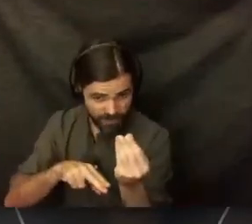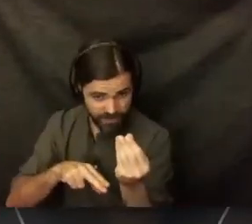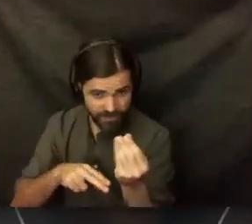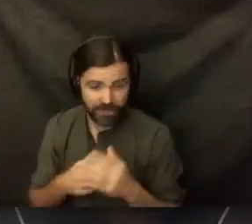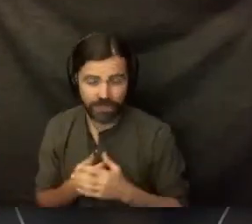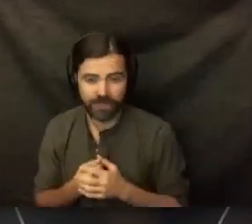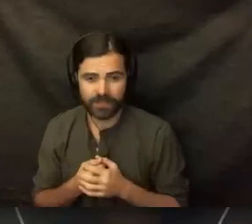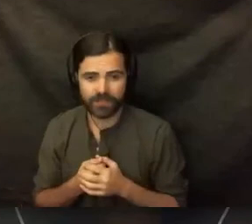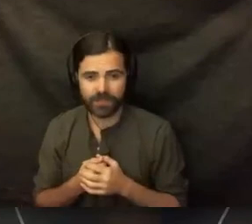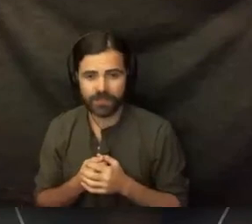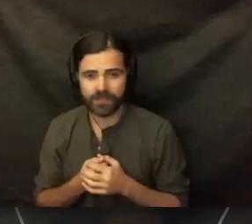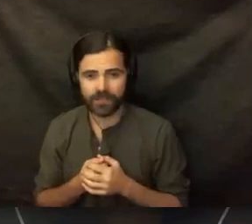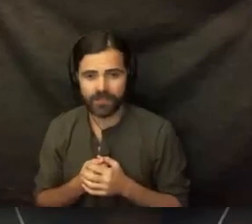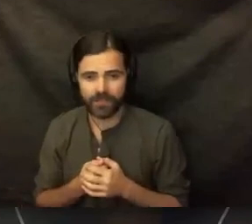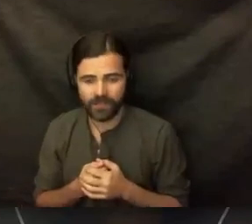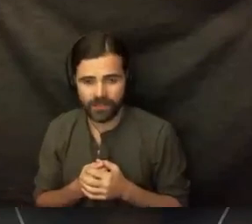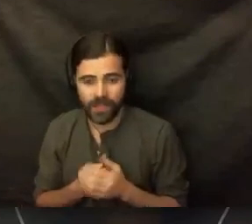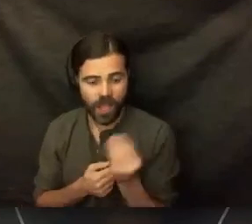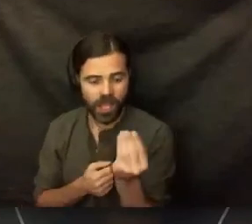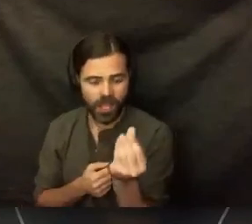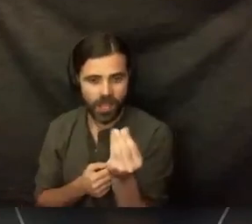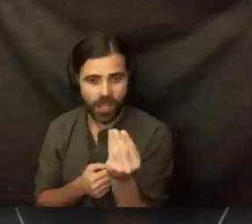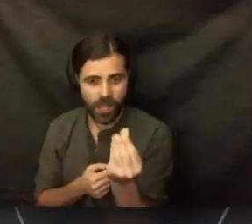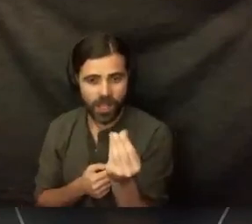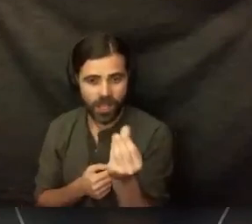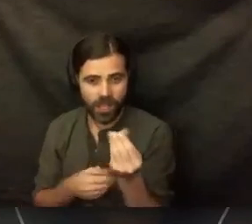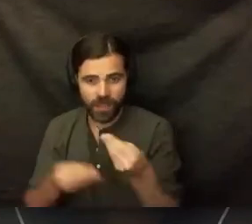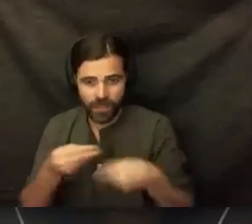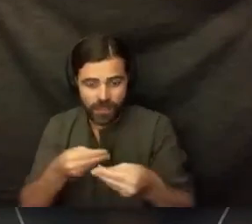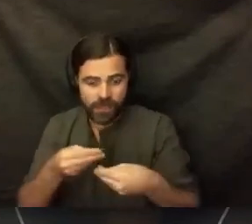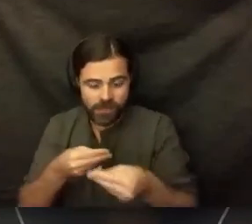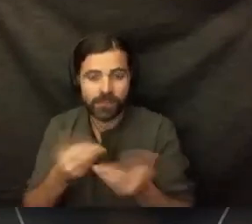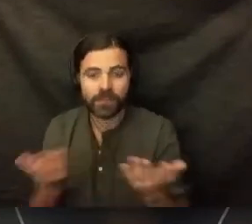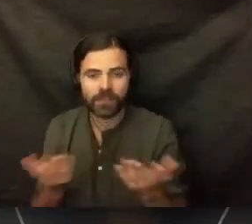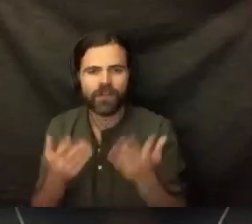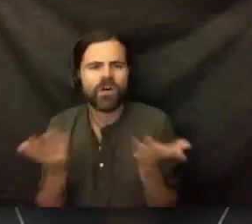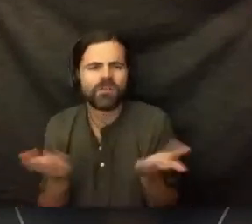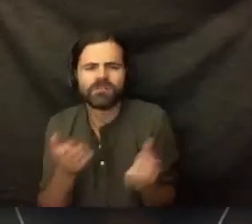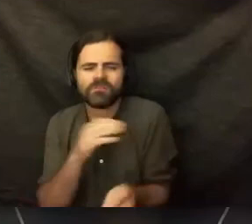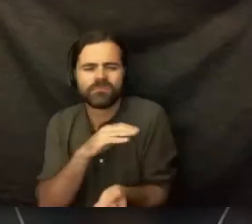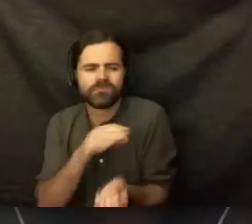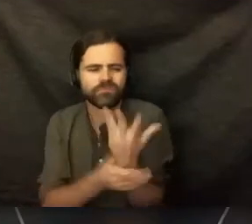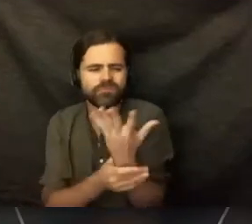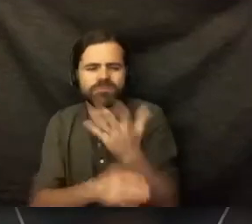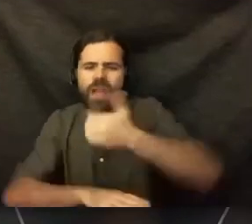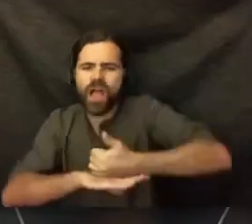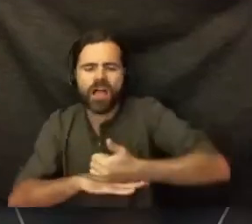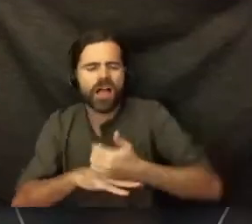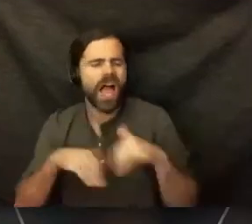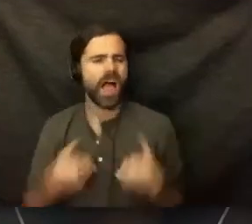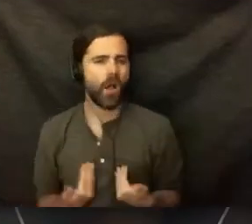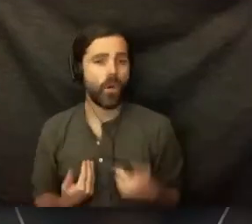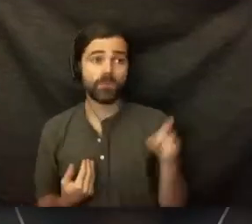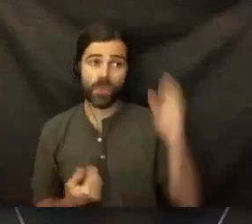appropriately price the cost of capital without it becoming a rent-seeking architecture? And that, I think, is a governance challenge. So I think more and more the way we're looking